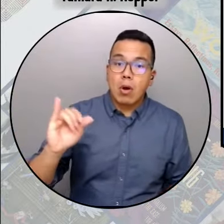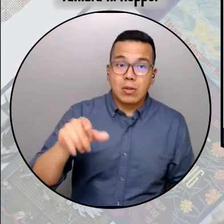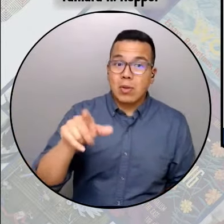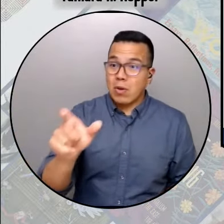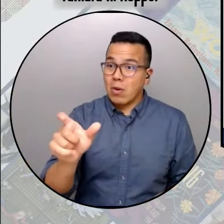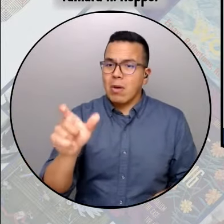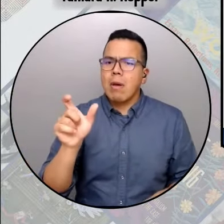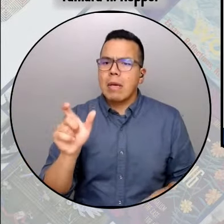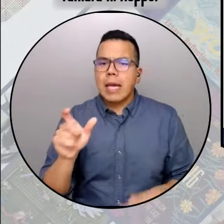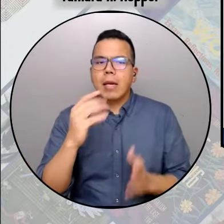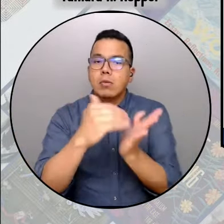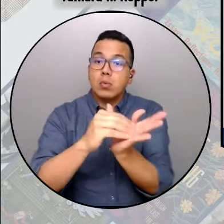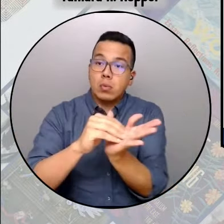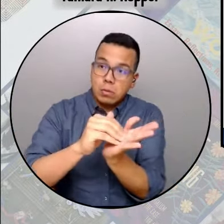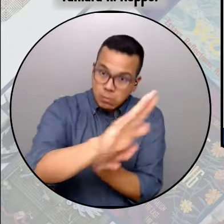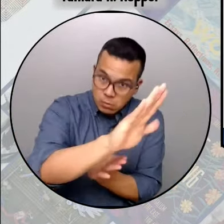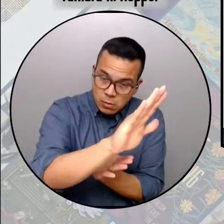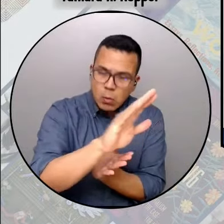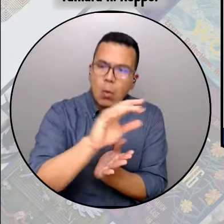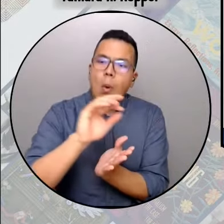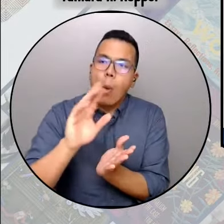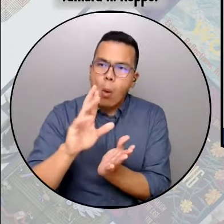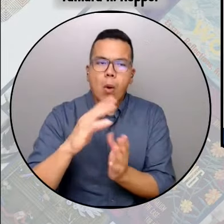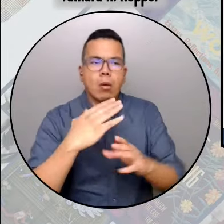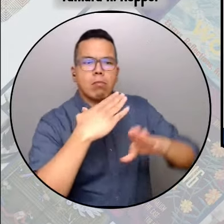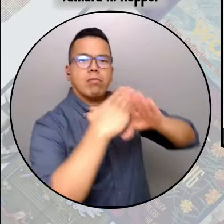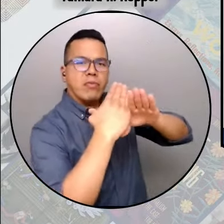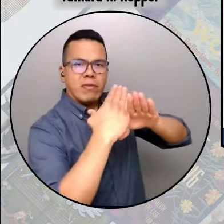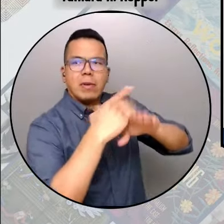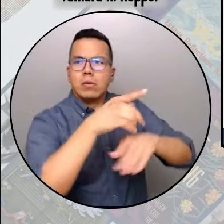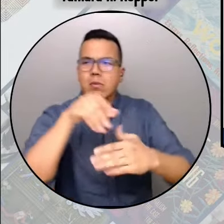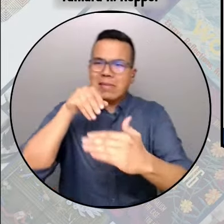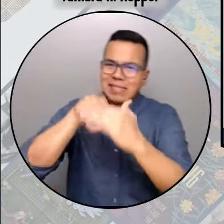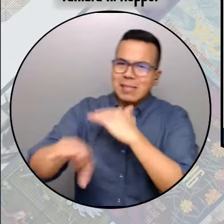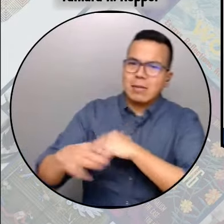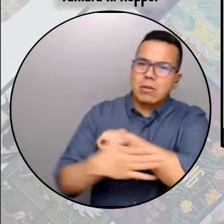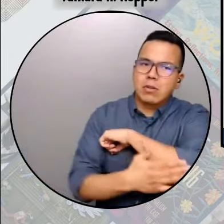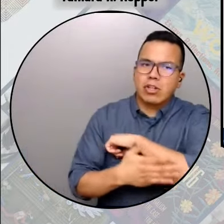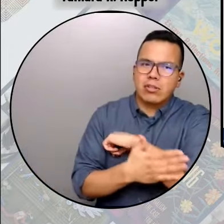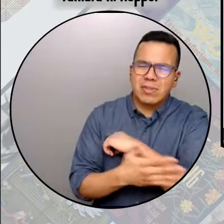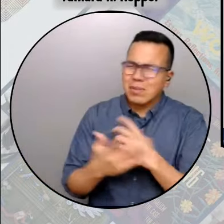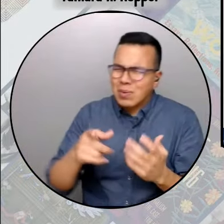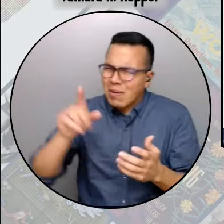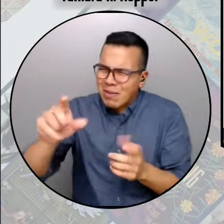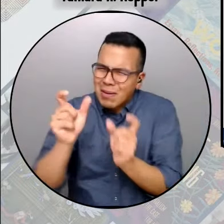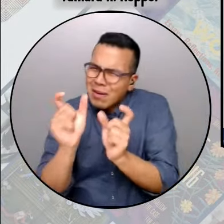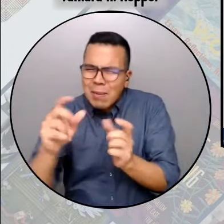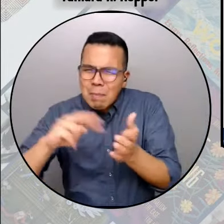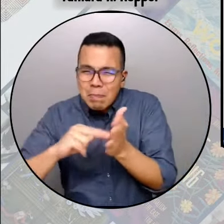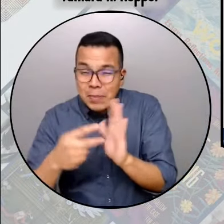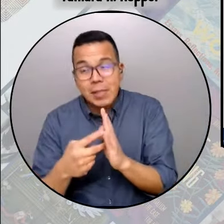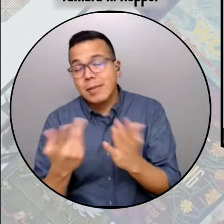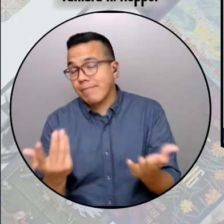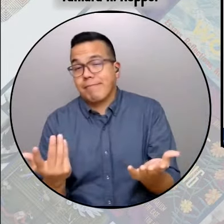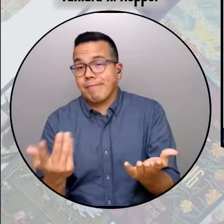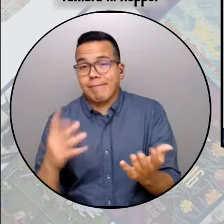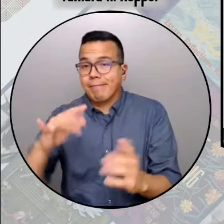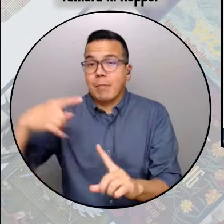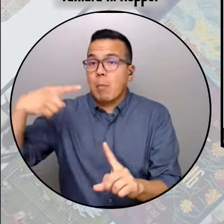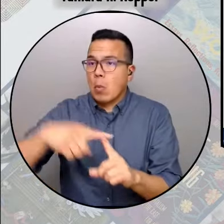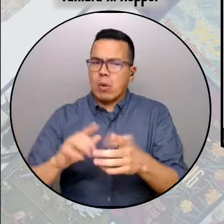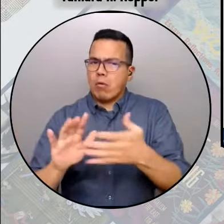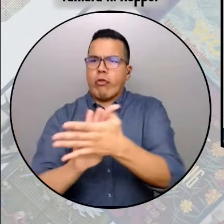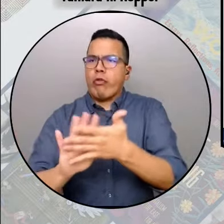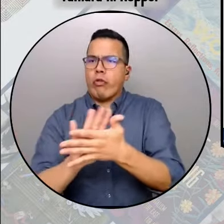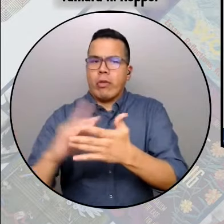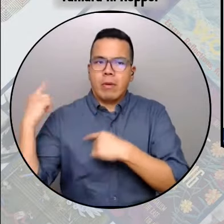know, exclusion or deportation, right? So this is something where, again, what does this mean, right? So also here, this